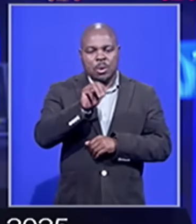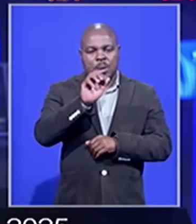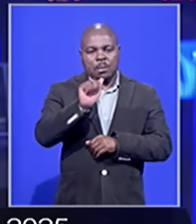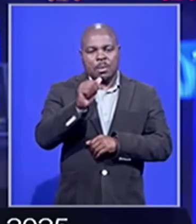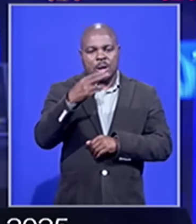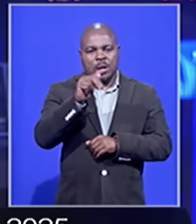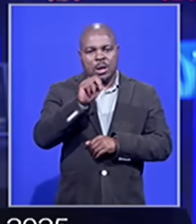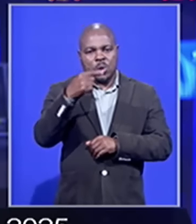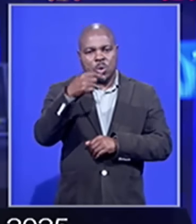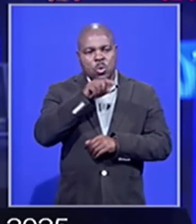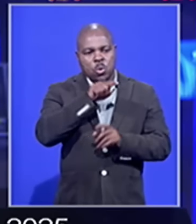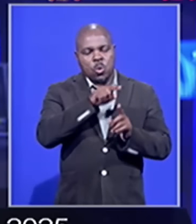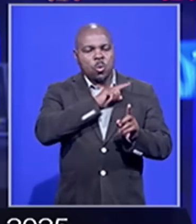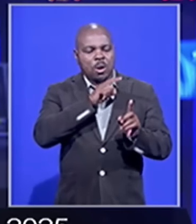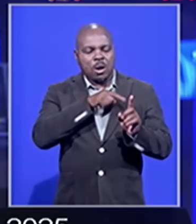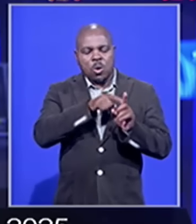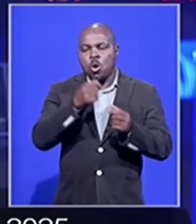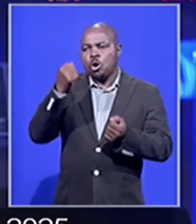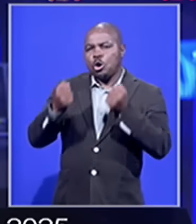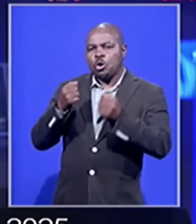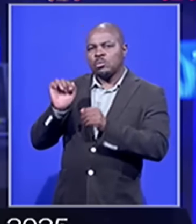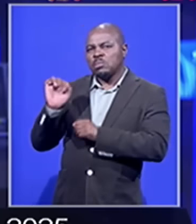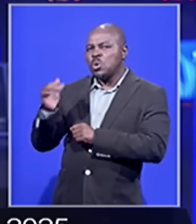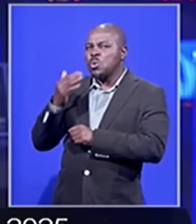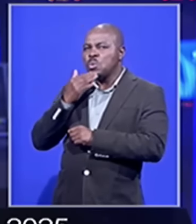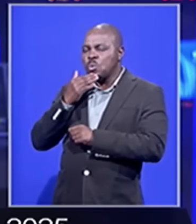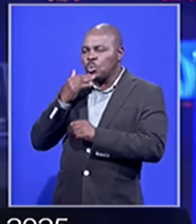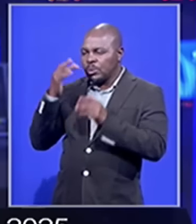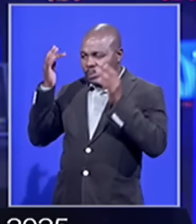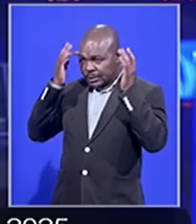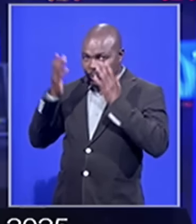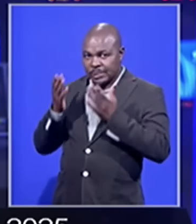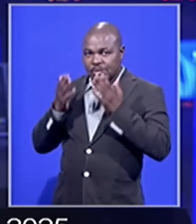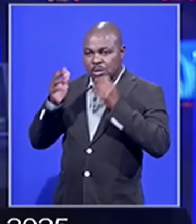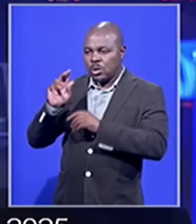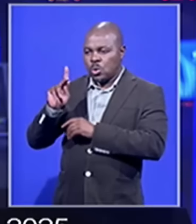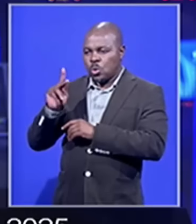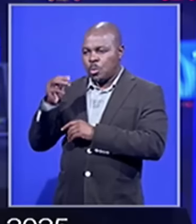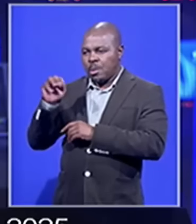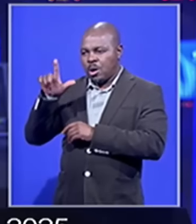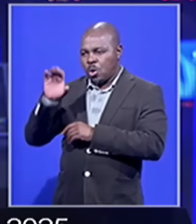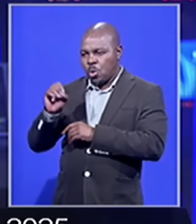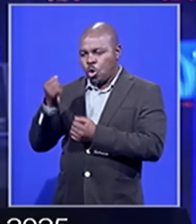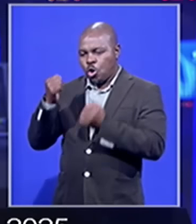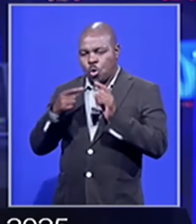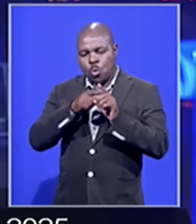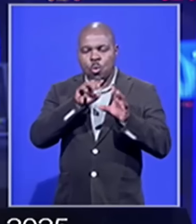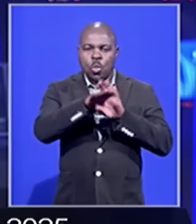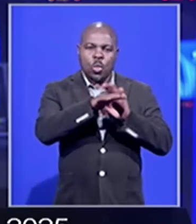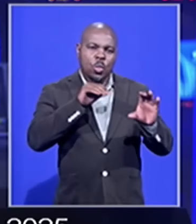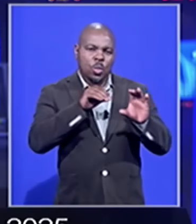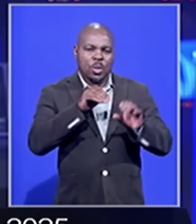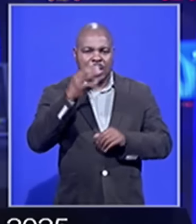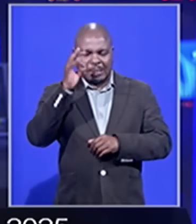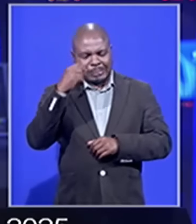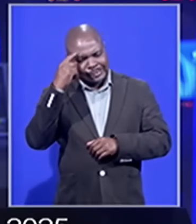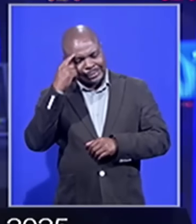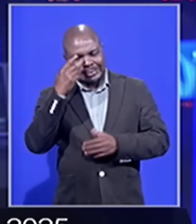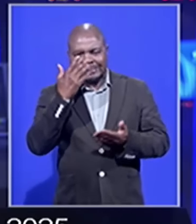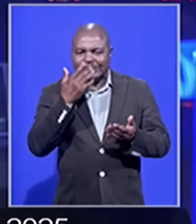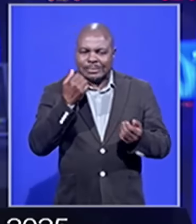le hlooho ya lekala la mautlwela mo Lieutenant General Dumisani Khumalo le baqusuwa mmoho le yena. Mmuso nga ka hore sena se ka ba ka tiiso